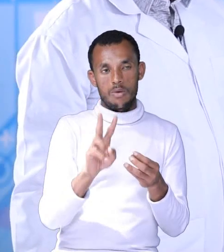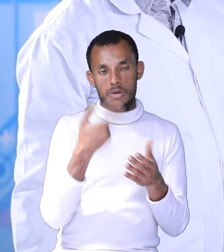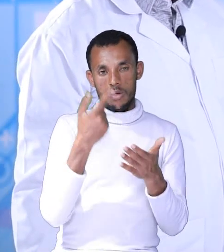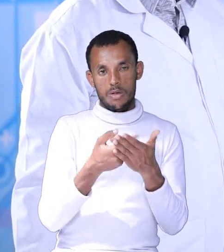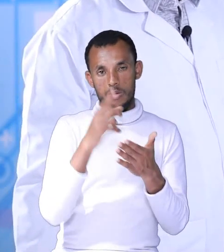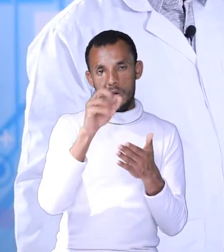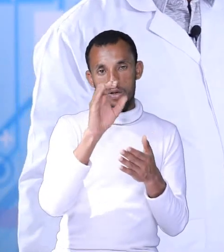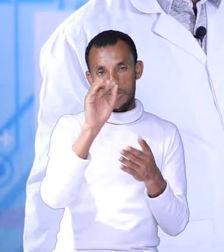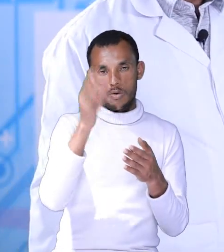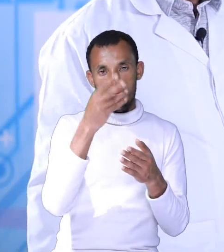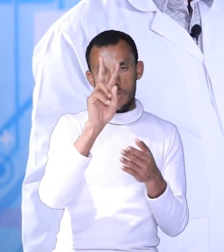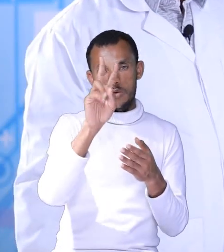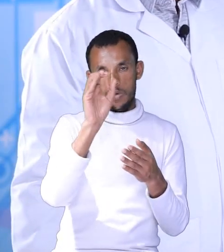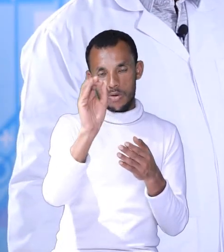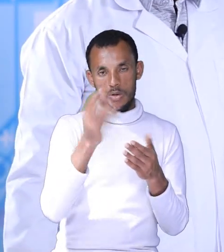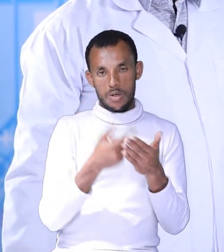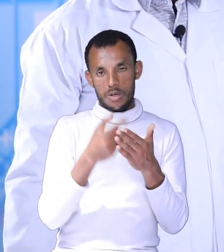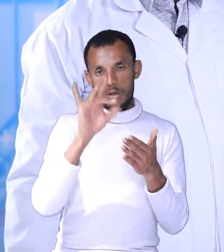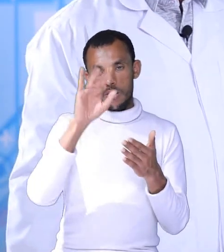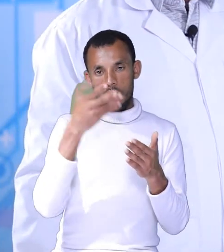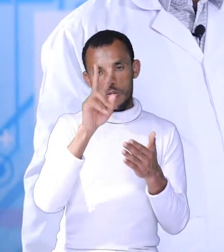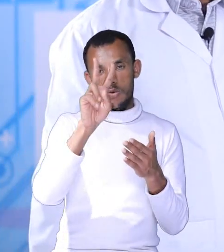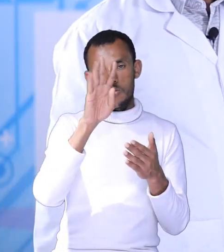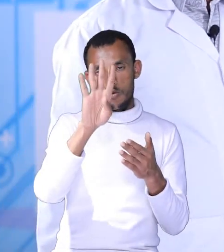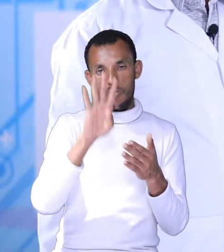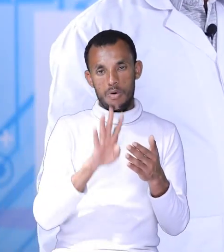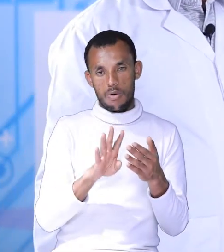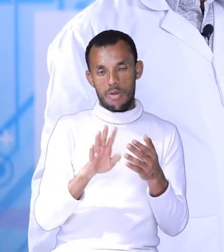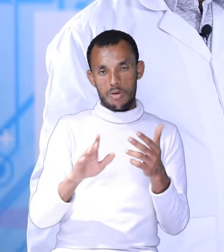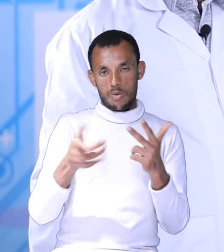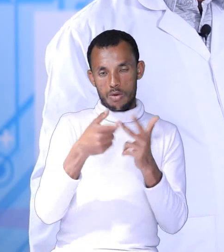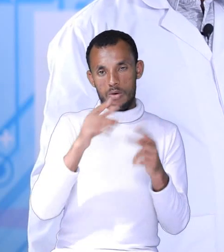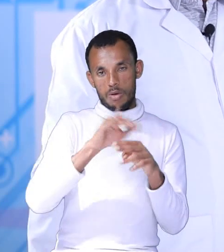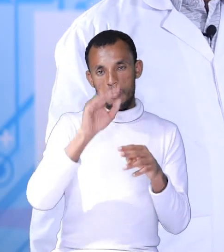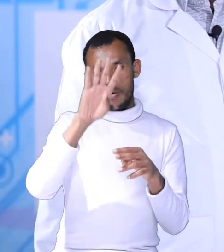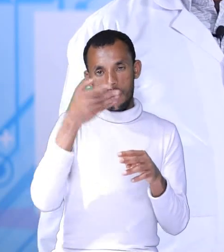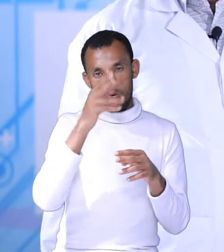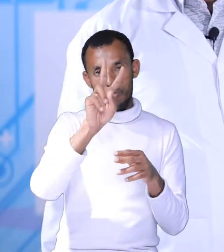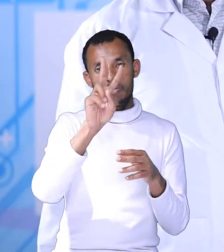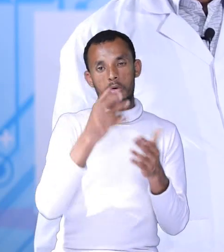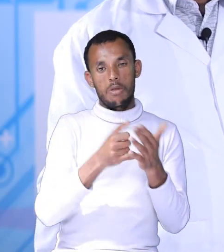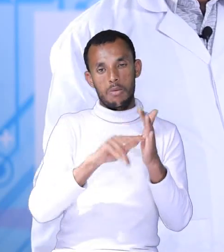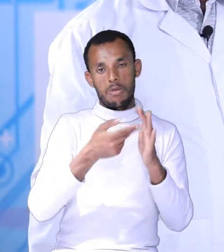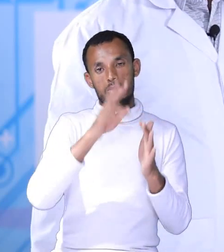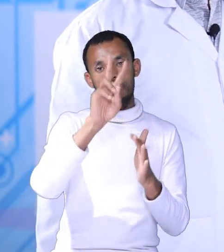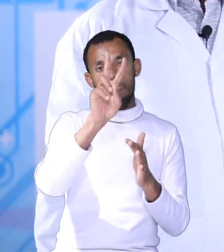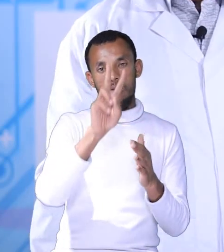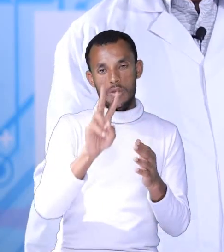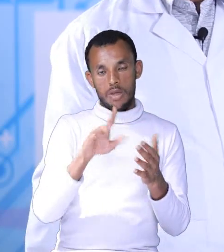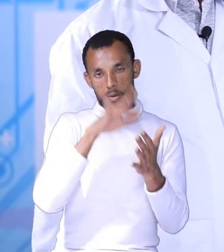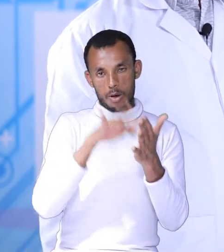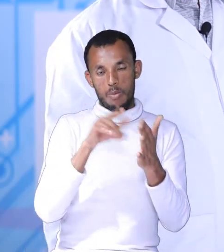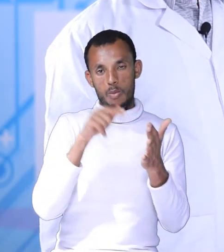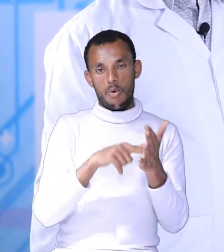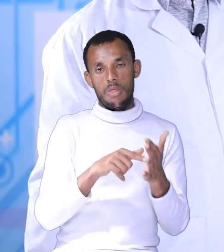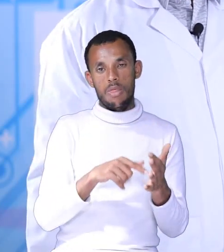this one is 0 over 2, that's 0. This one is 8 over 2, it is 4. This one is 4 over 2, that is 2. So the